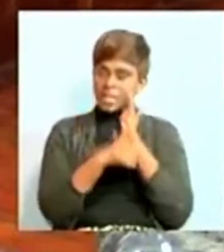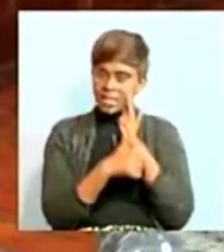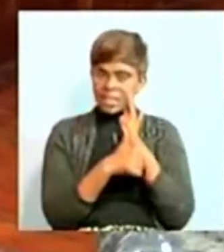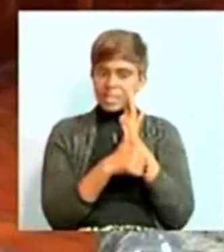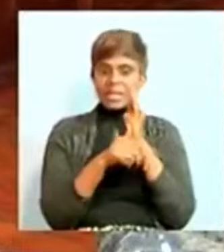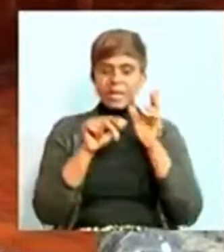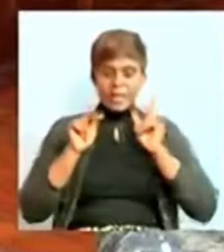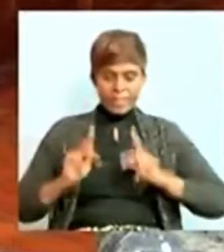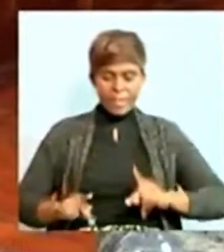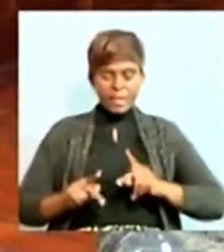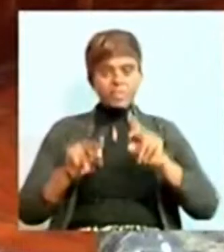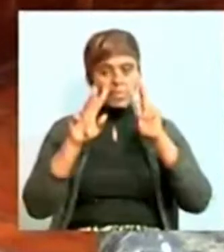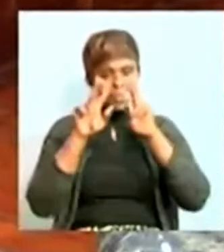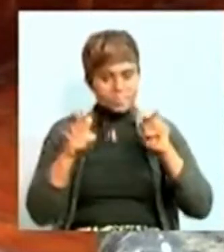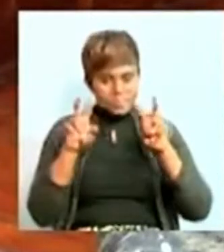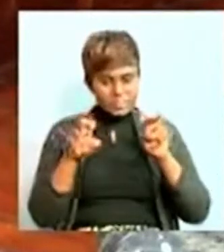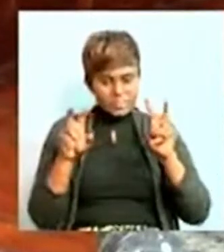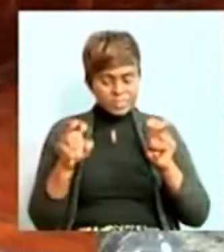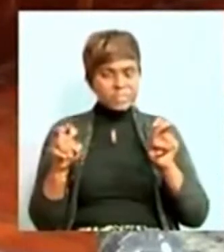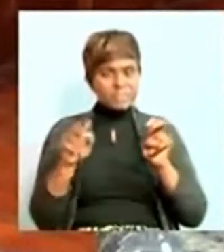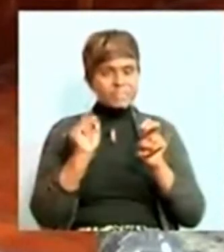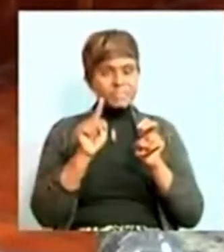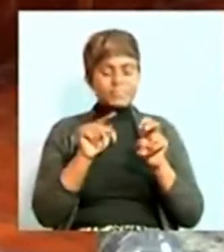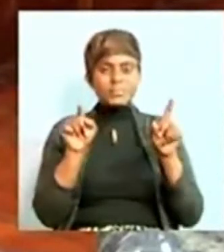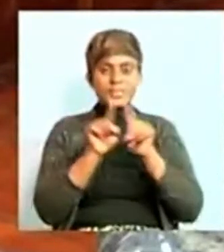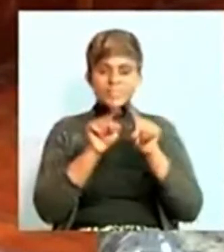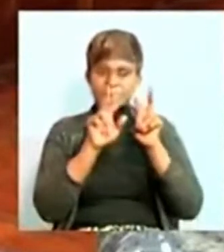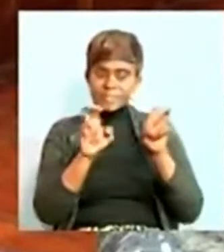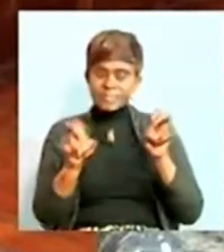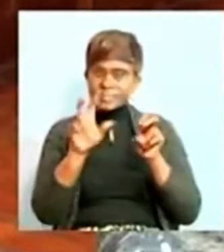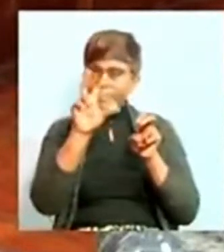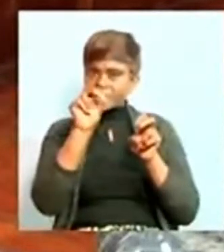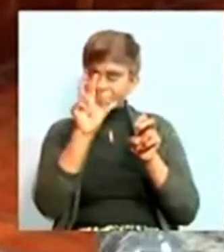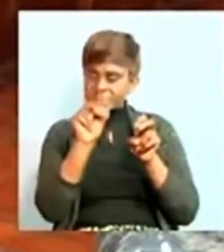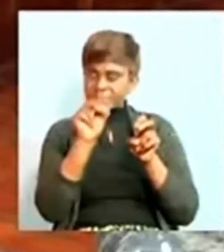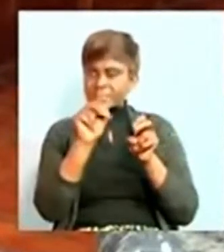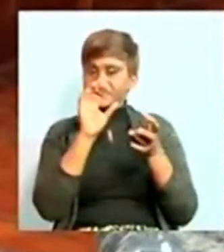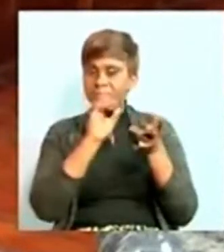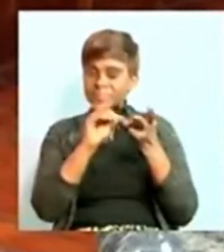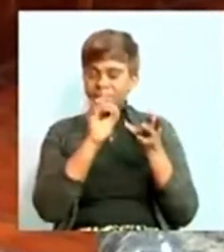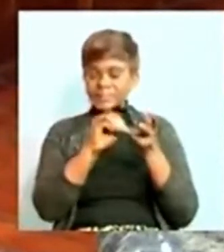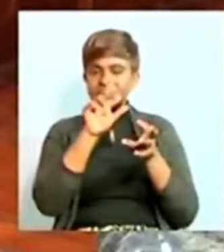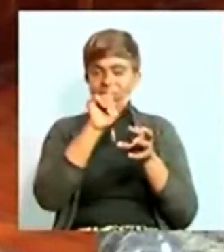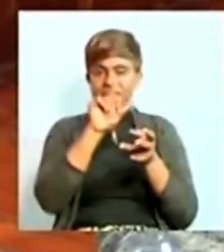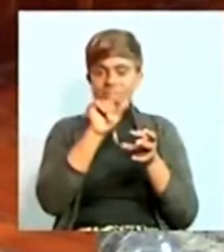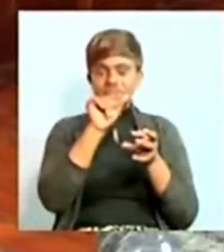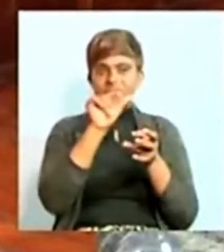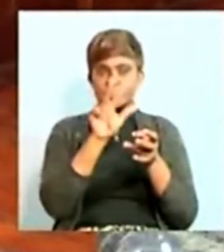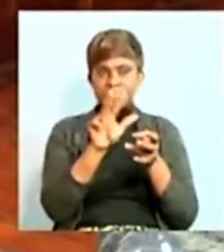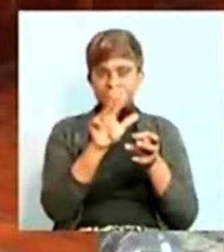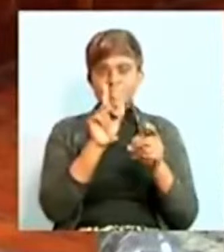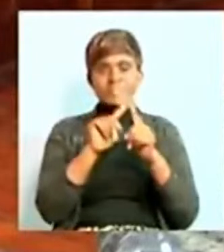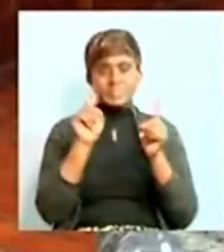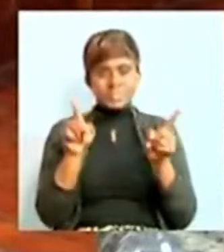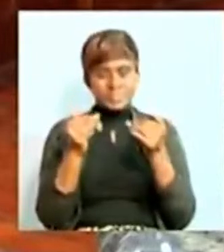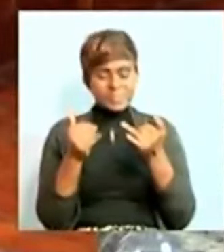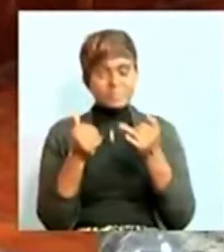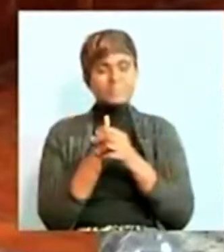the person who checked, it was checked on the 30th of October 2023.